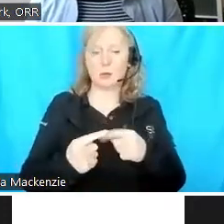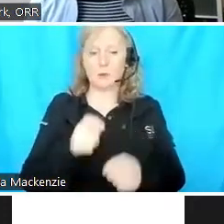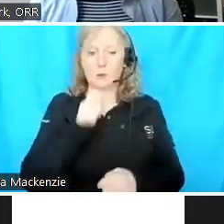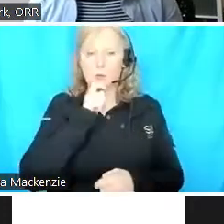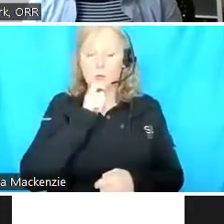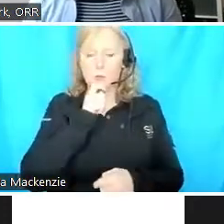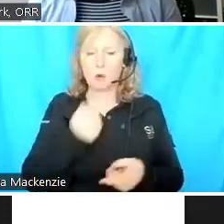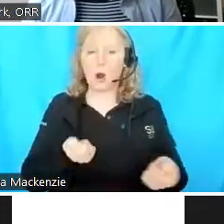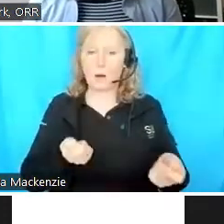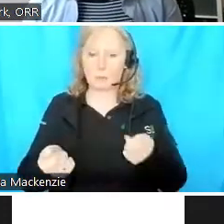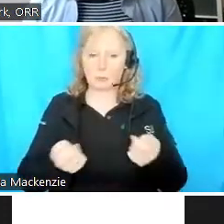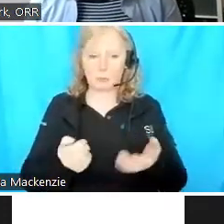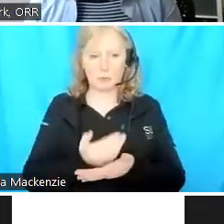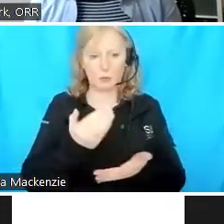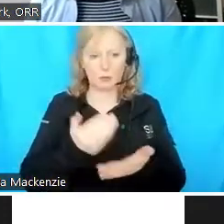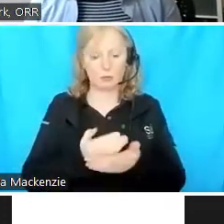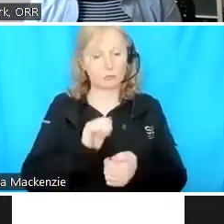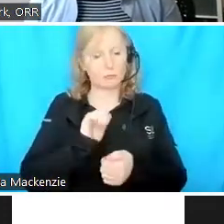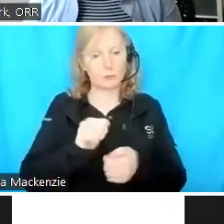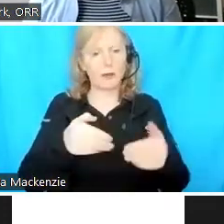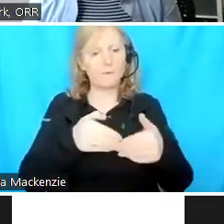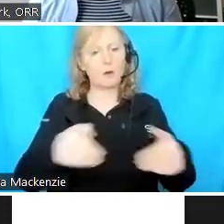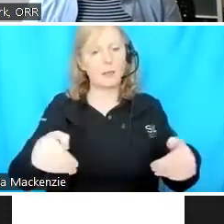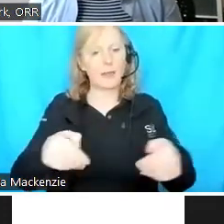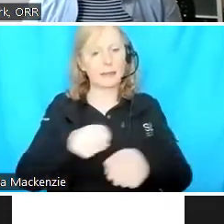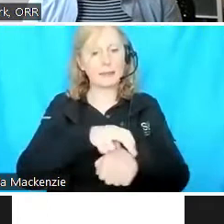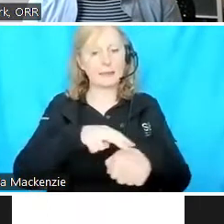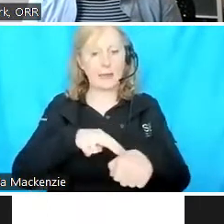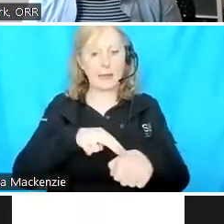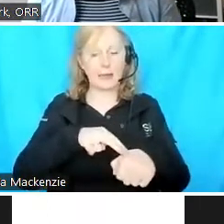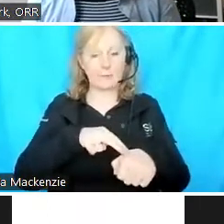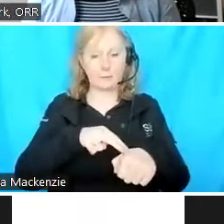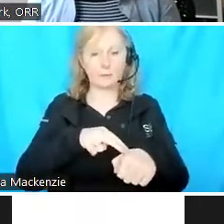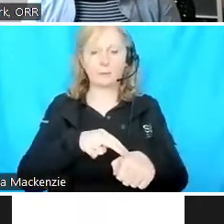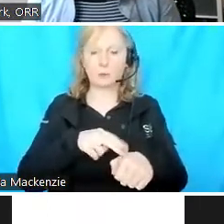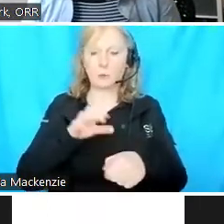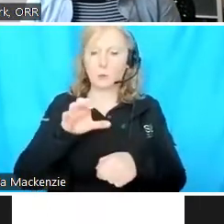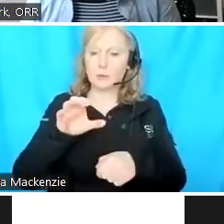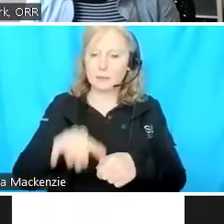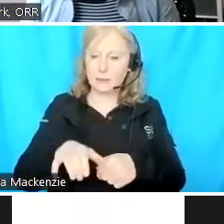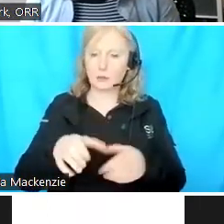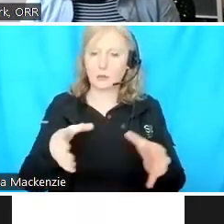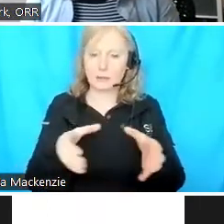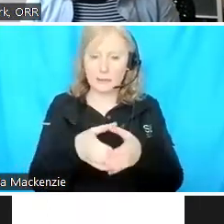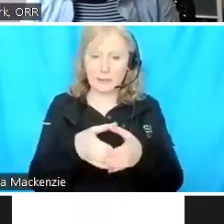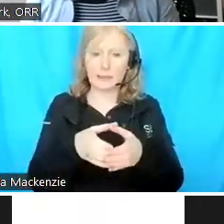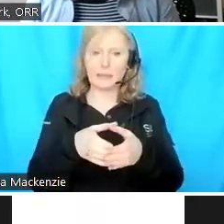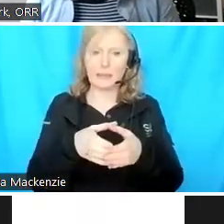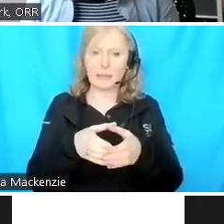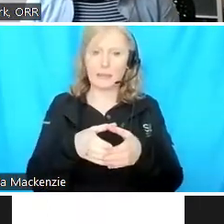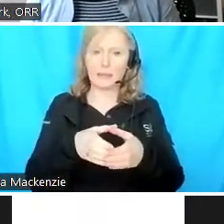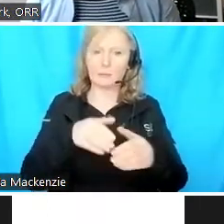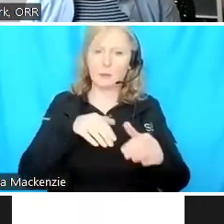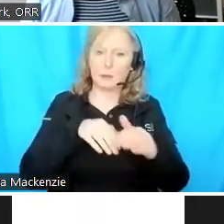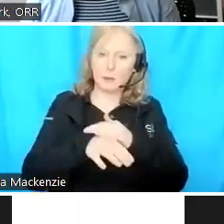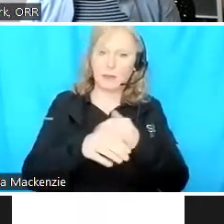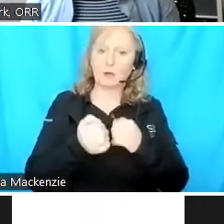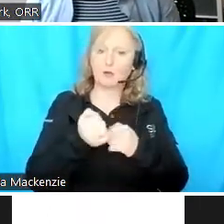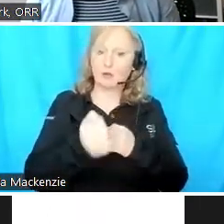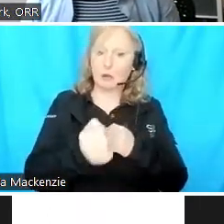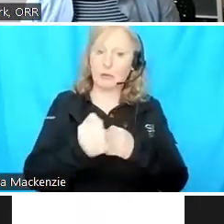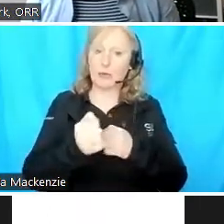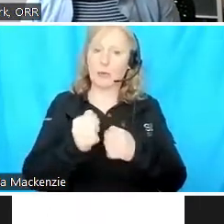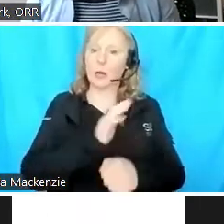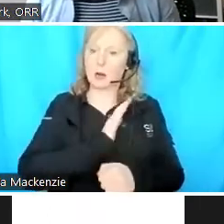to ensure all of their frontline staff, so these are station teams, these are onboard guards, etc., all